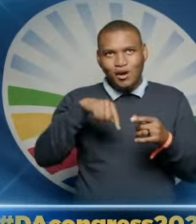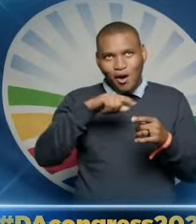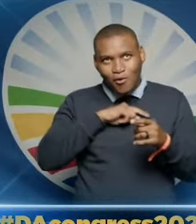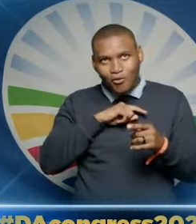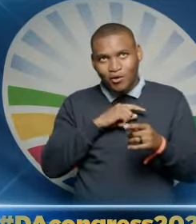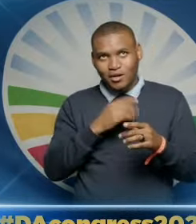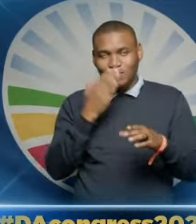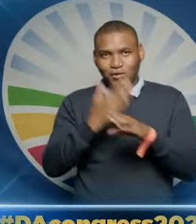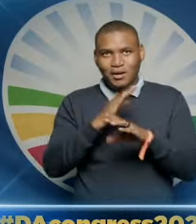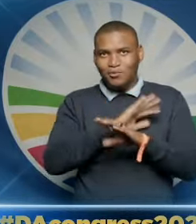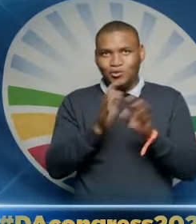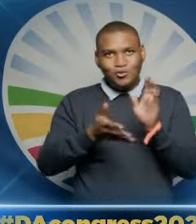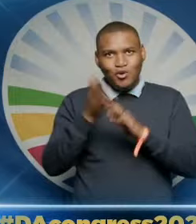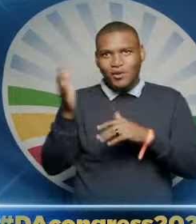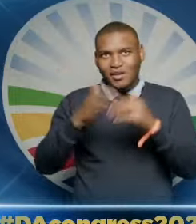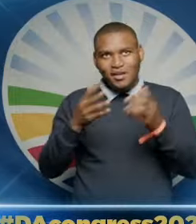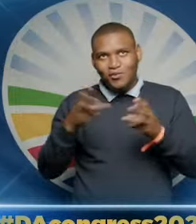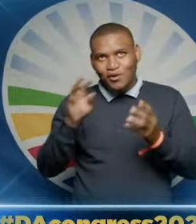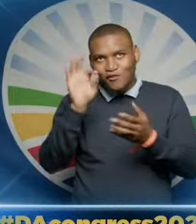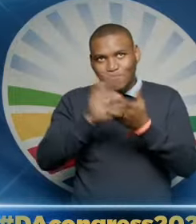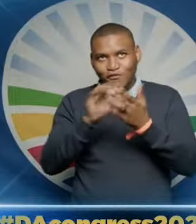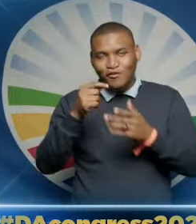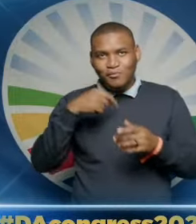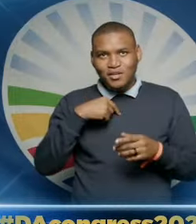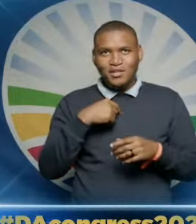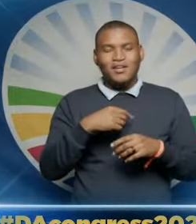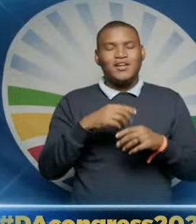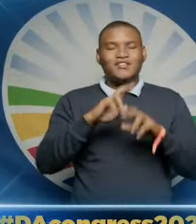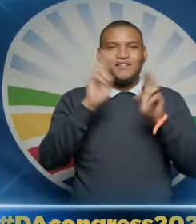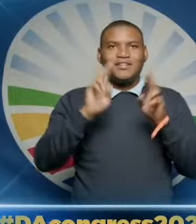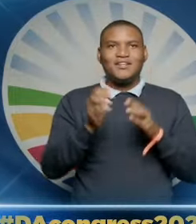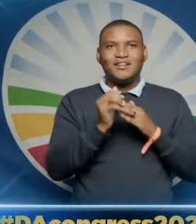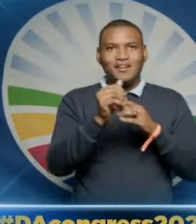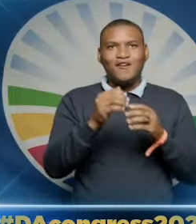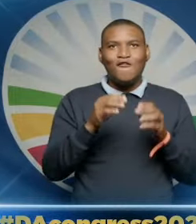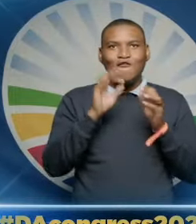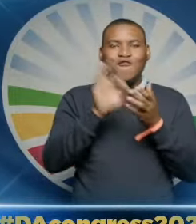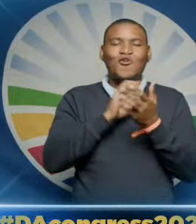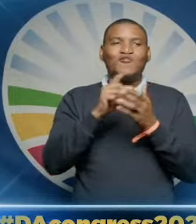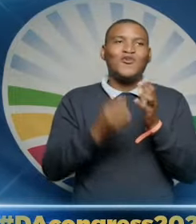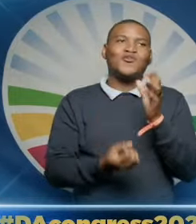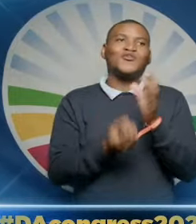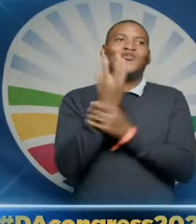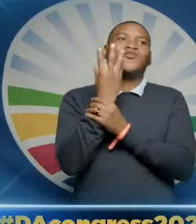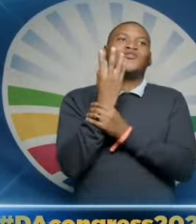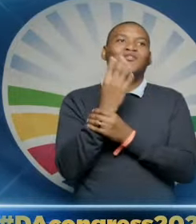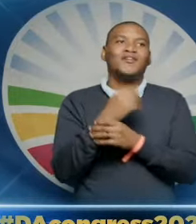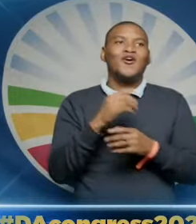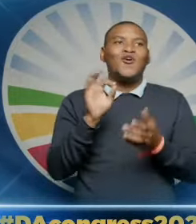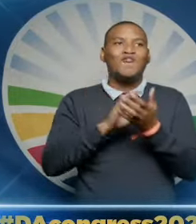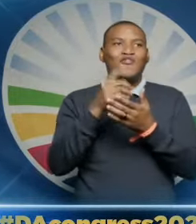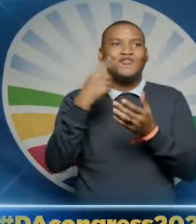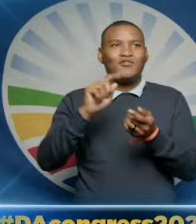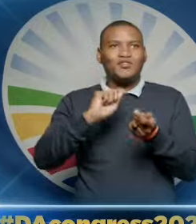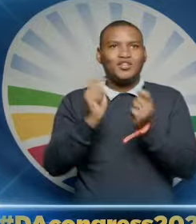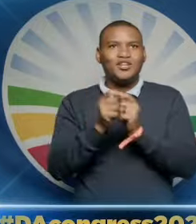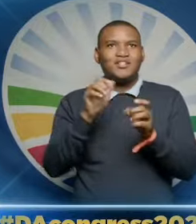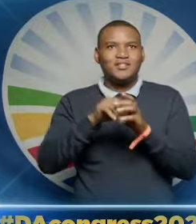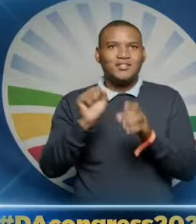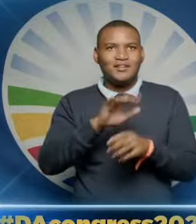I'm not going anywhere. Vote for me as federal leader. Vote for growth in the DA. Vote for change in South